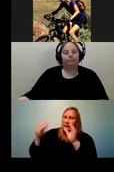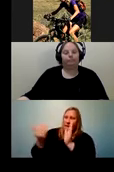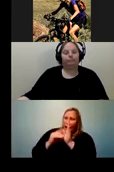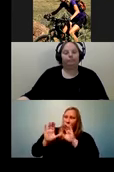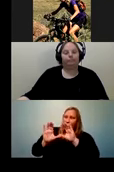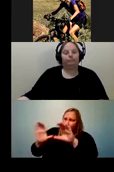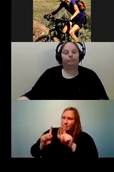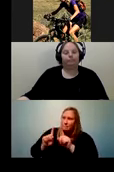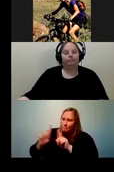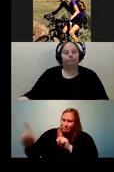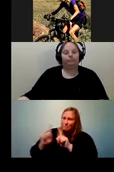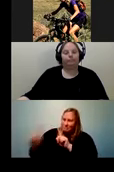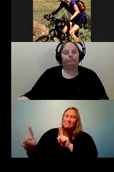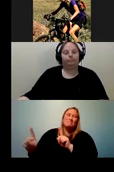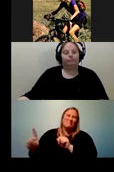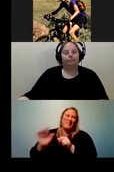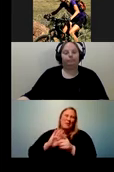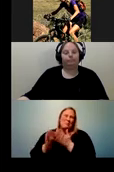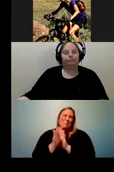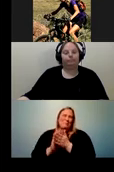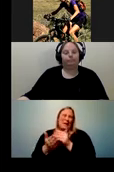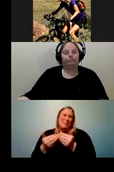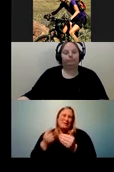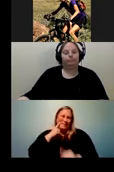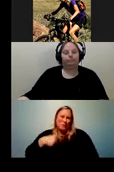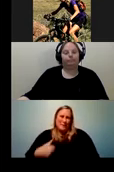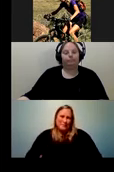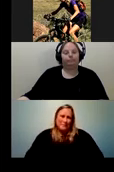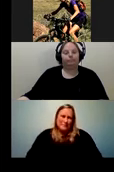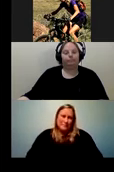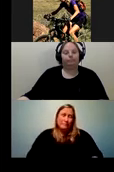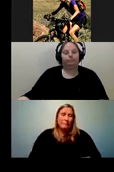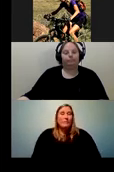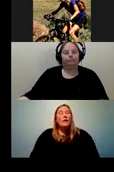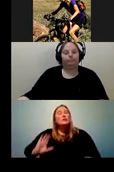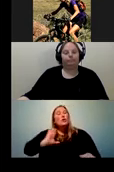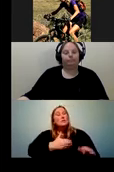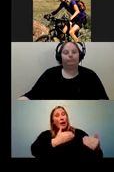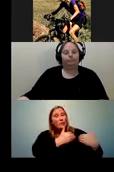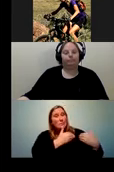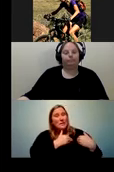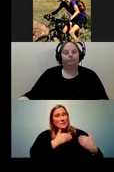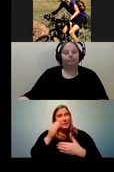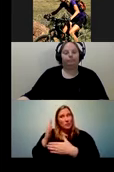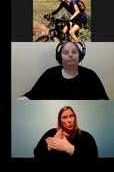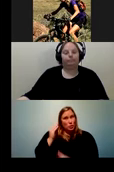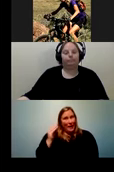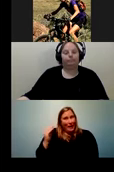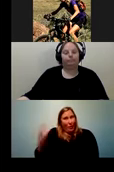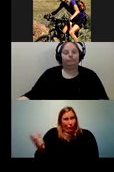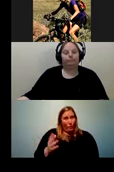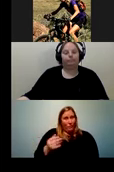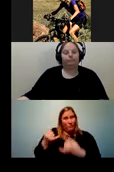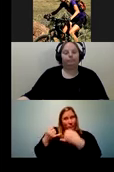All right. So it's our responsibility to share boundaries with the clients. It's not theirs. We can't assume